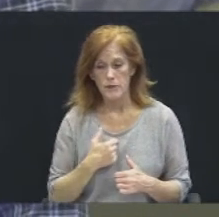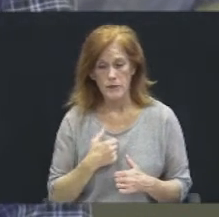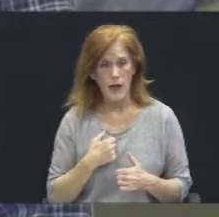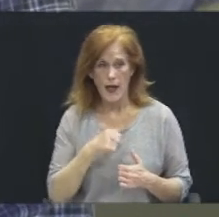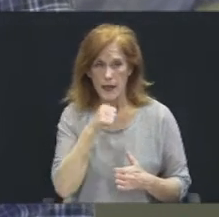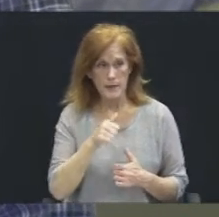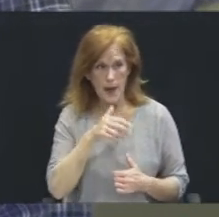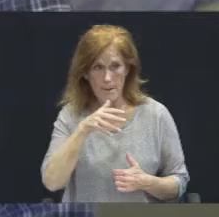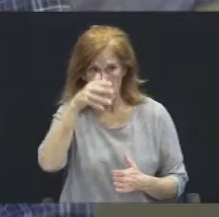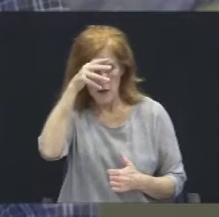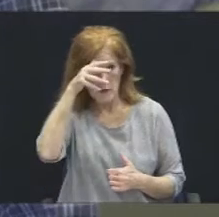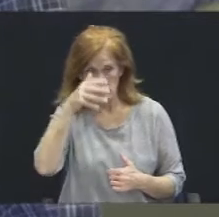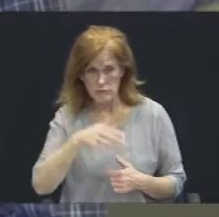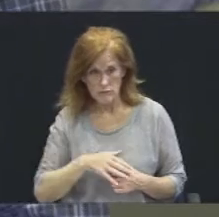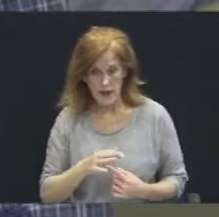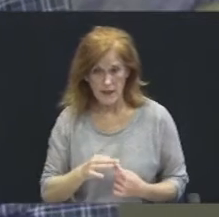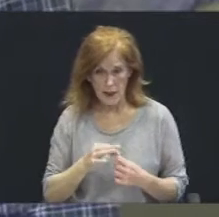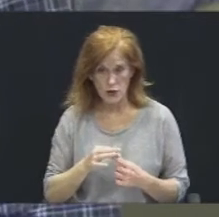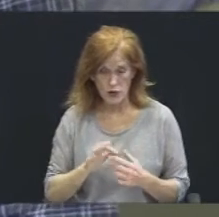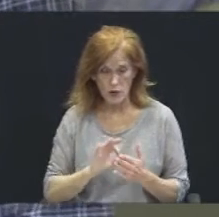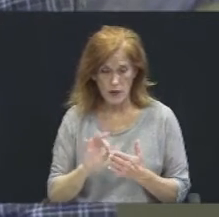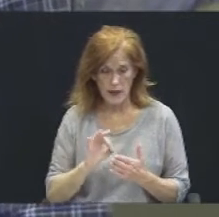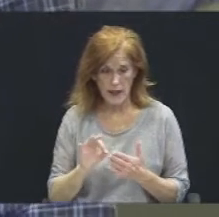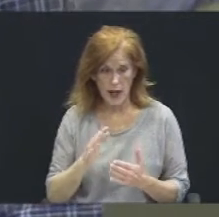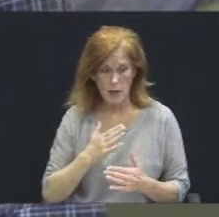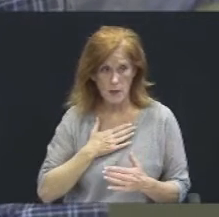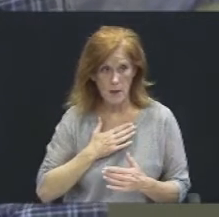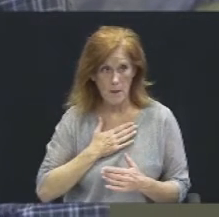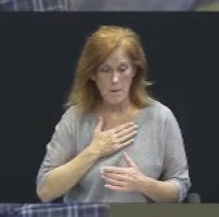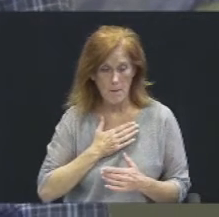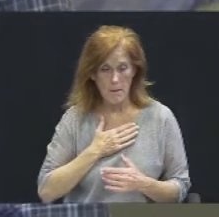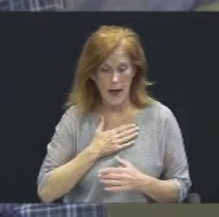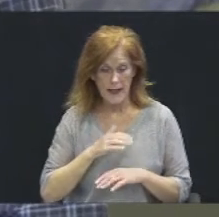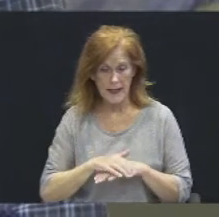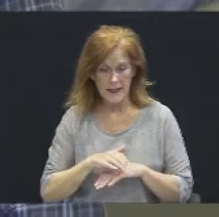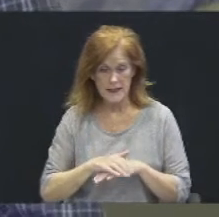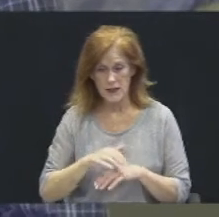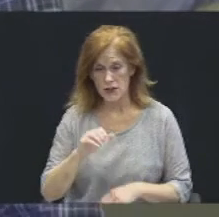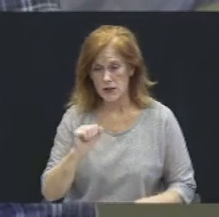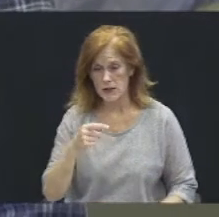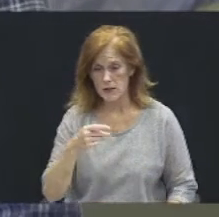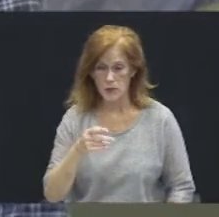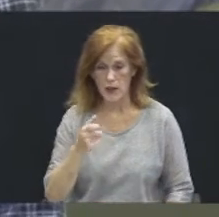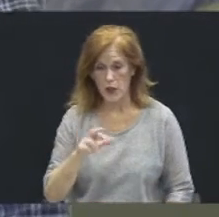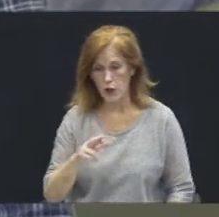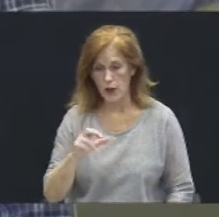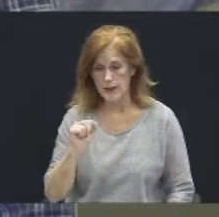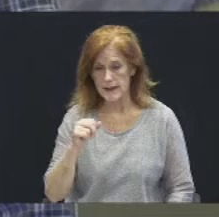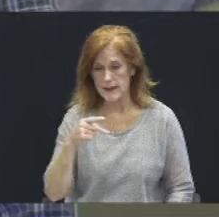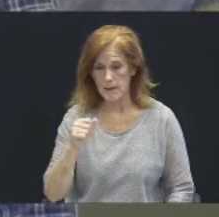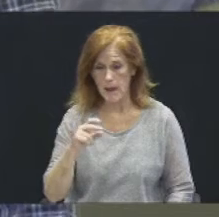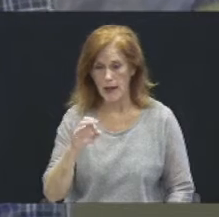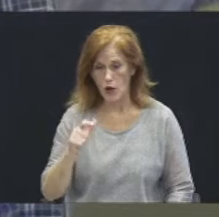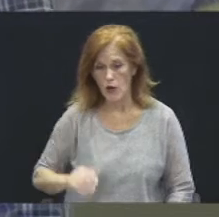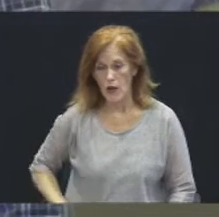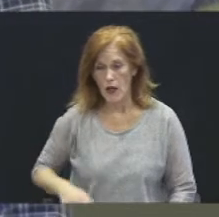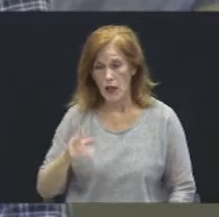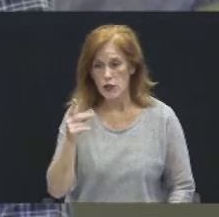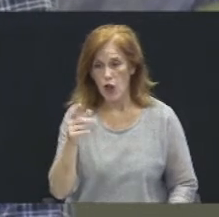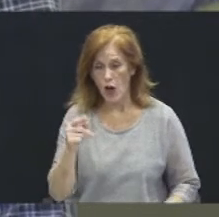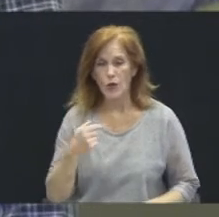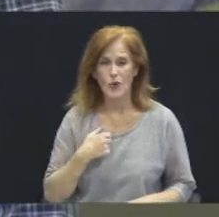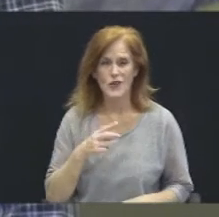a parent unless you count my English Springer Spaniel, which I do for most of the time, but not on my